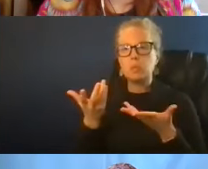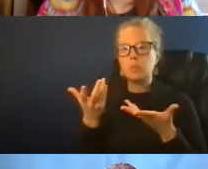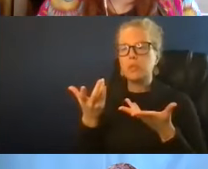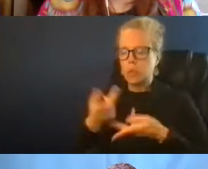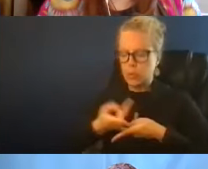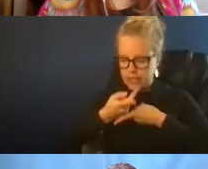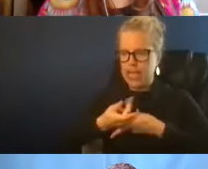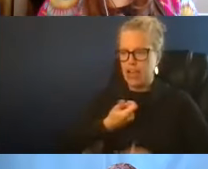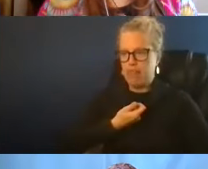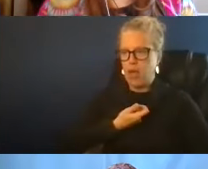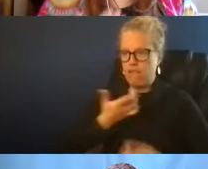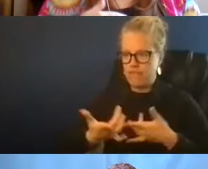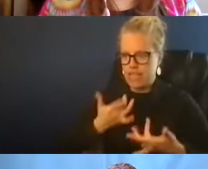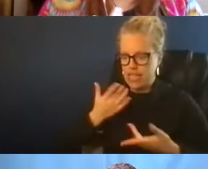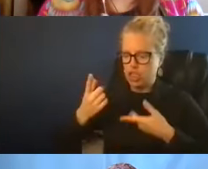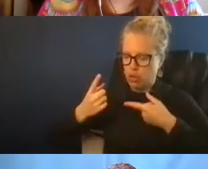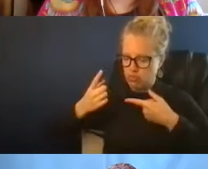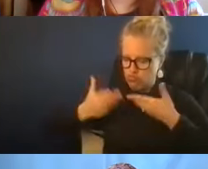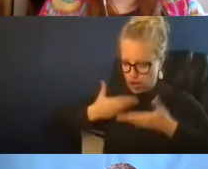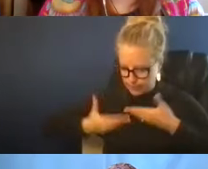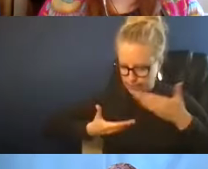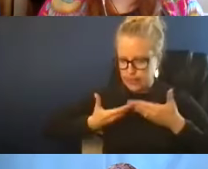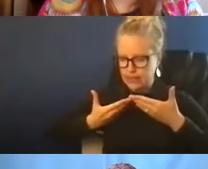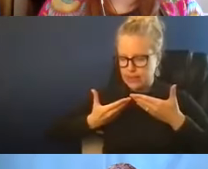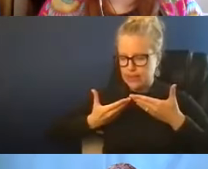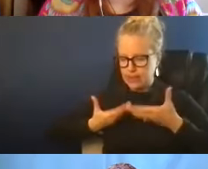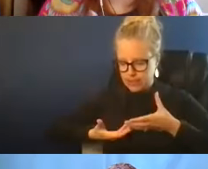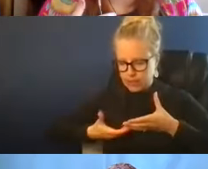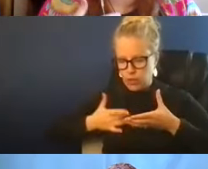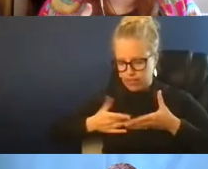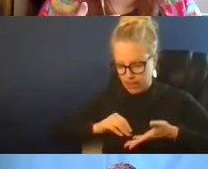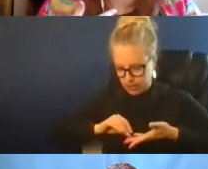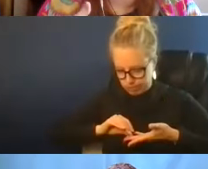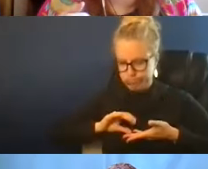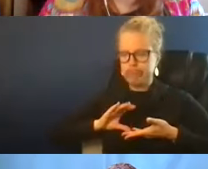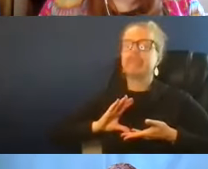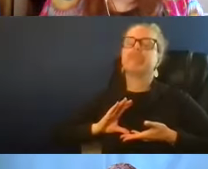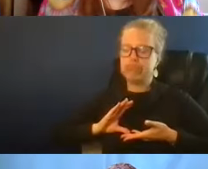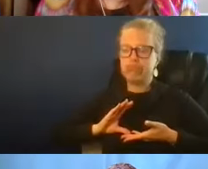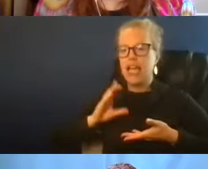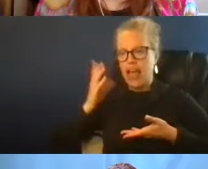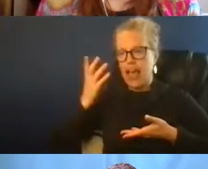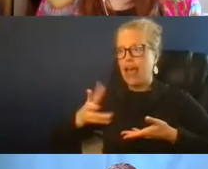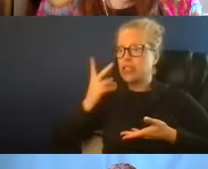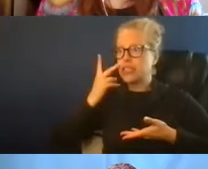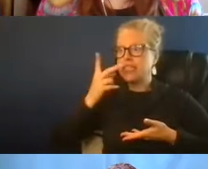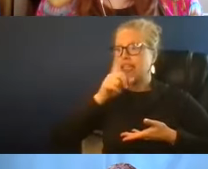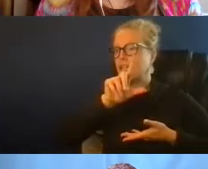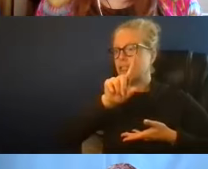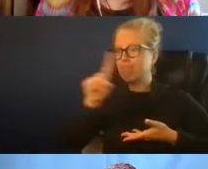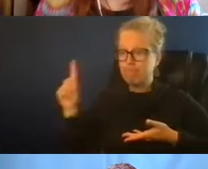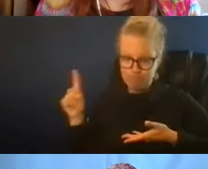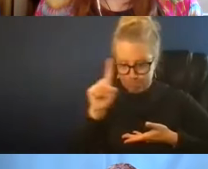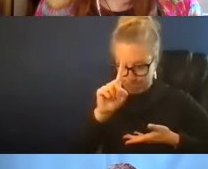my own feelings, to pour back into my cup if I'm feeling depleted by this situation? So